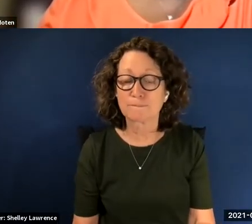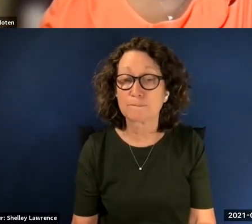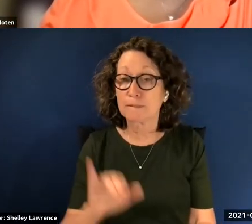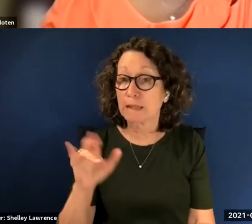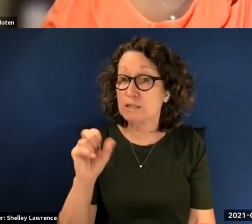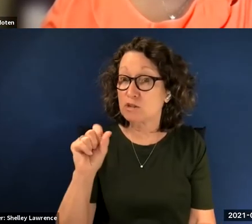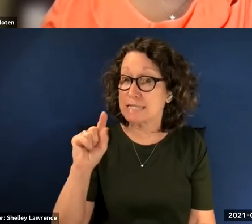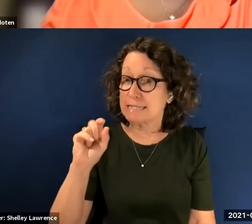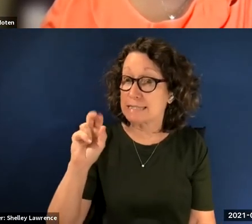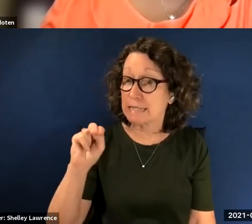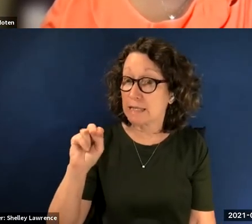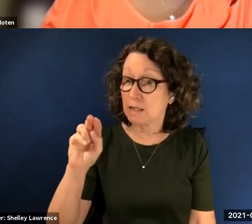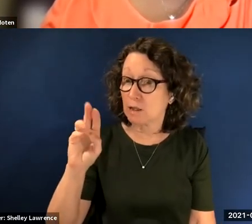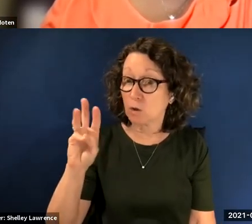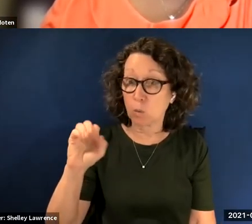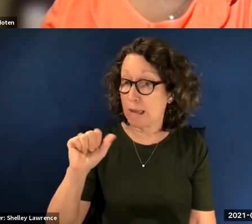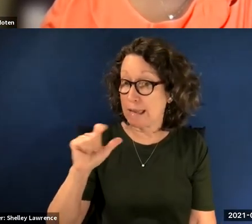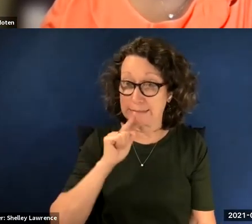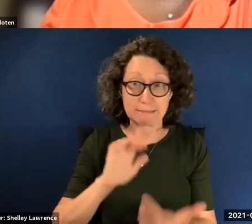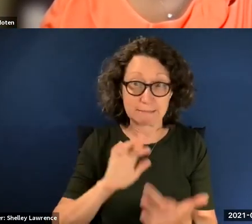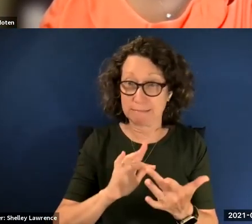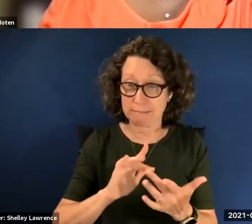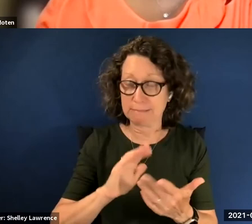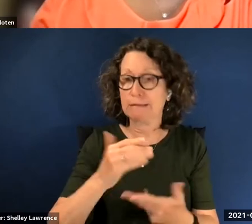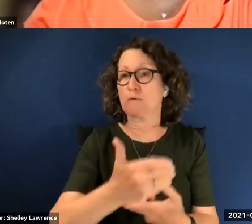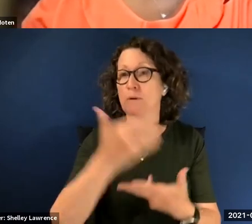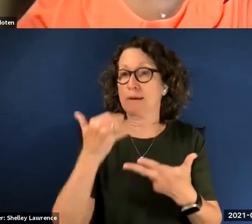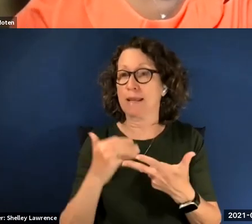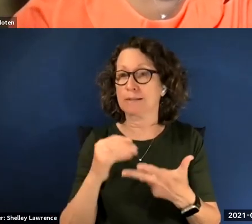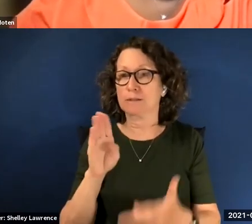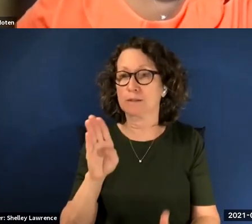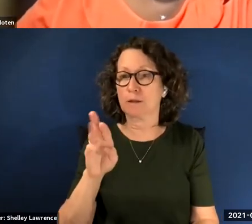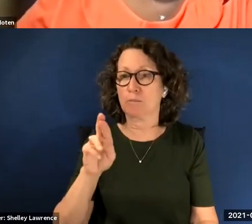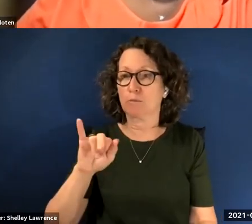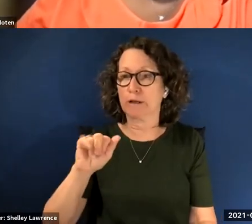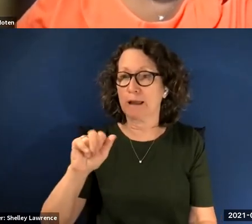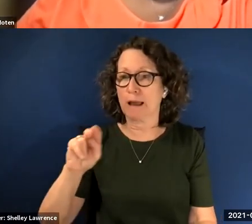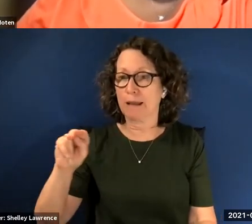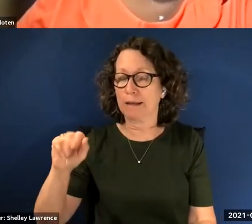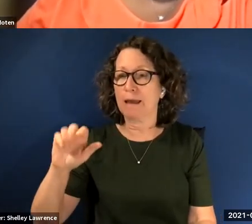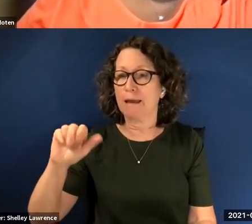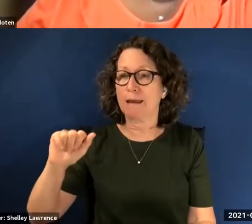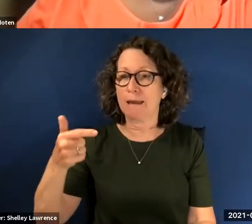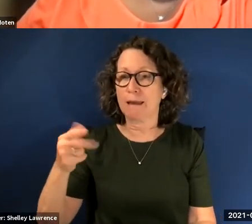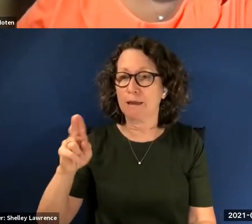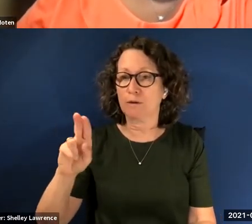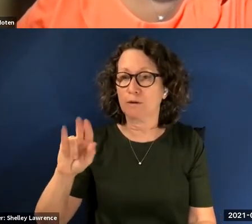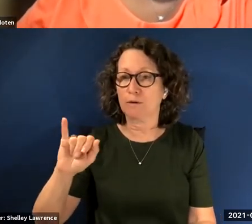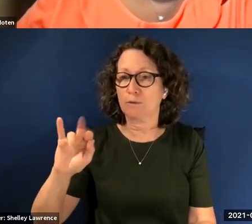Justin West is not online, so I'll go to the next speaker, Brianna Aguilar.